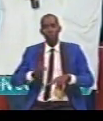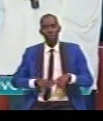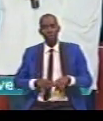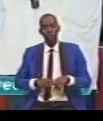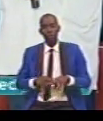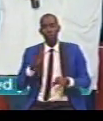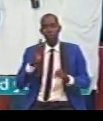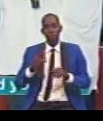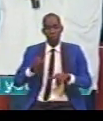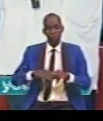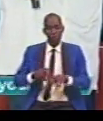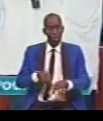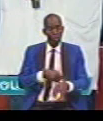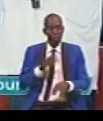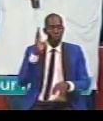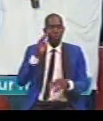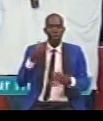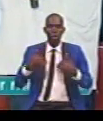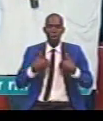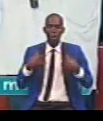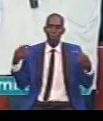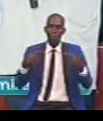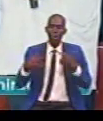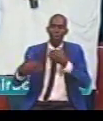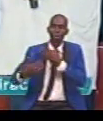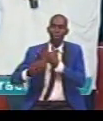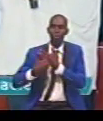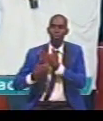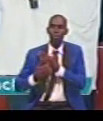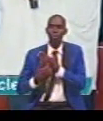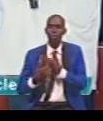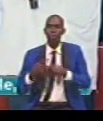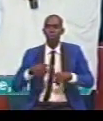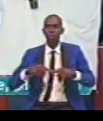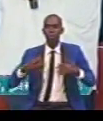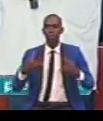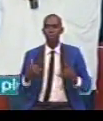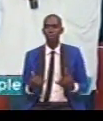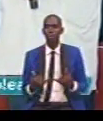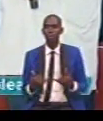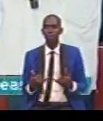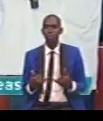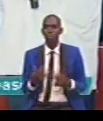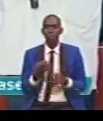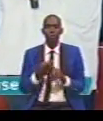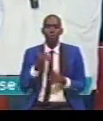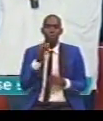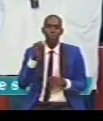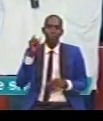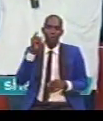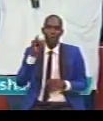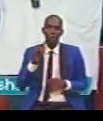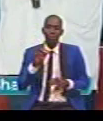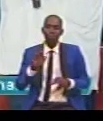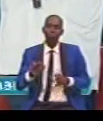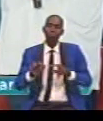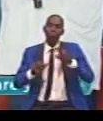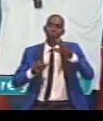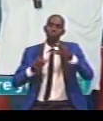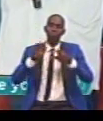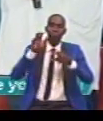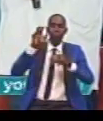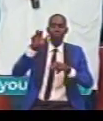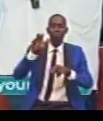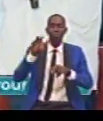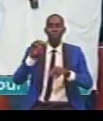then I could have the pain again on the back of the neck here. But this time around, from yesterday, I climbed all those stairs at the